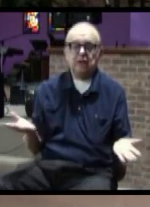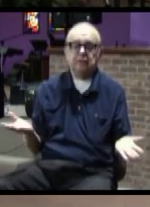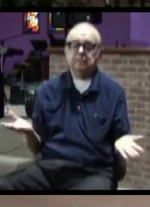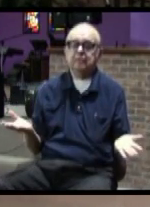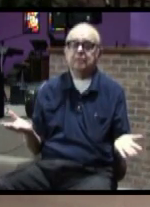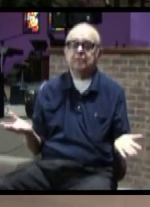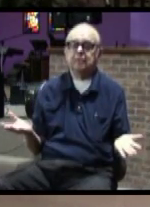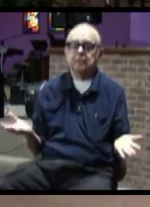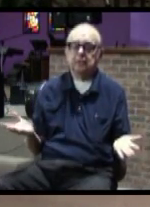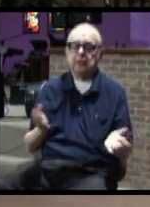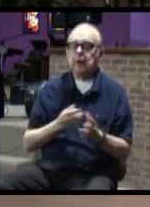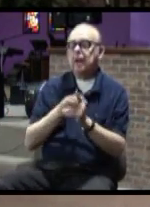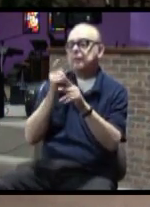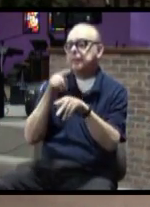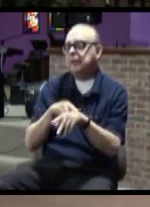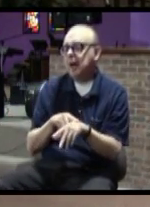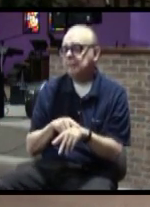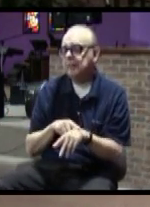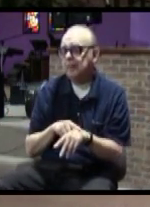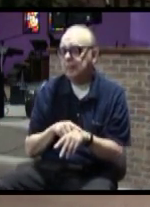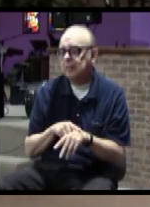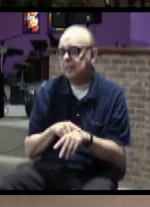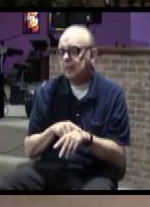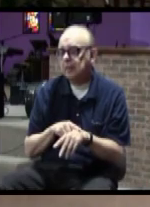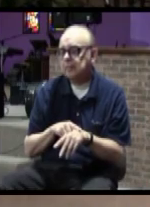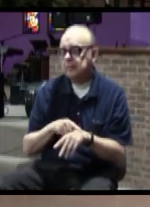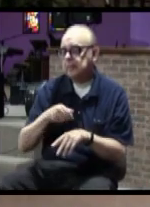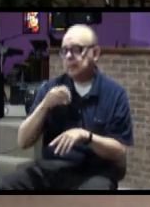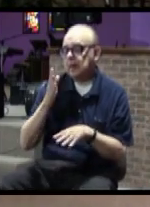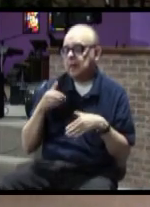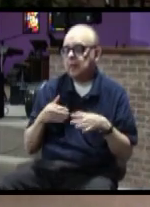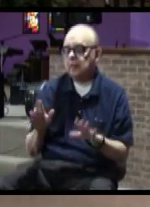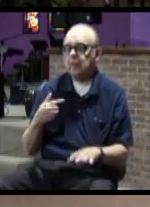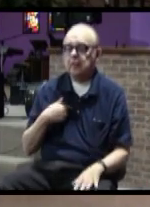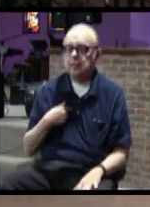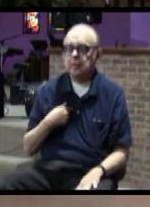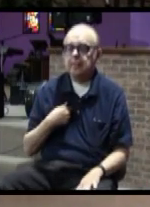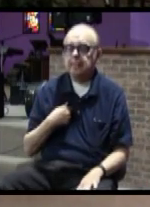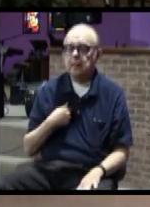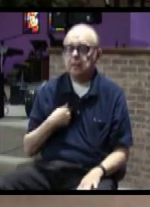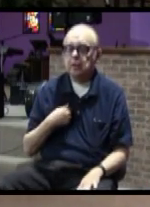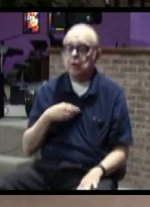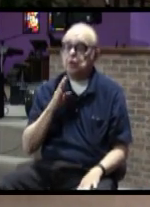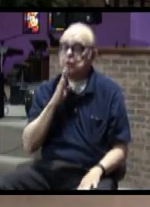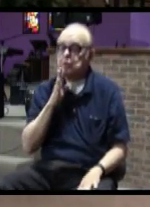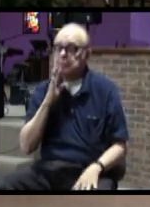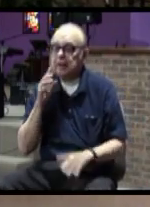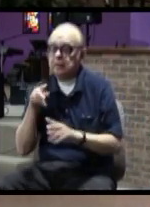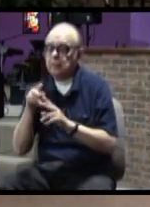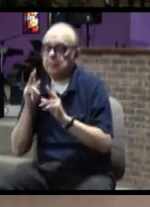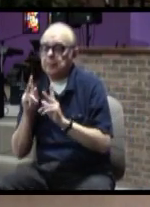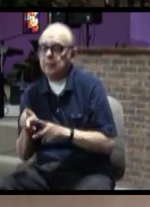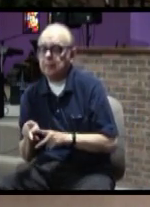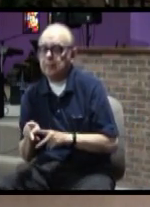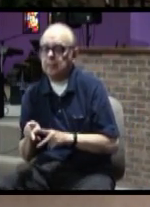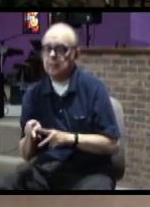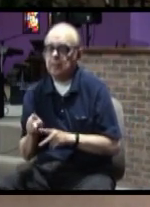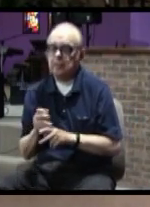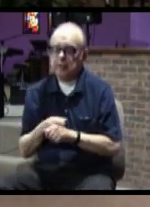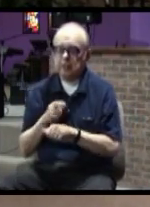Amen. And none of us. Every time God allows me to speak to a